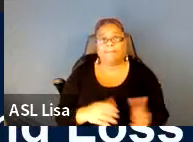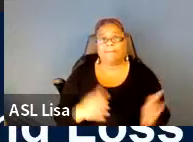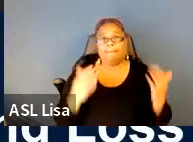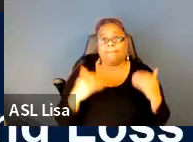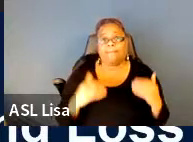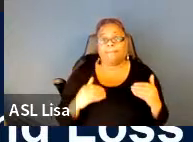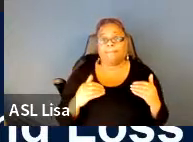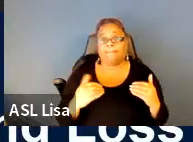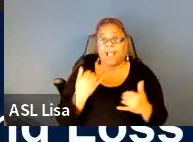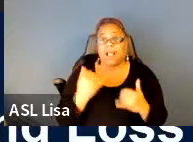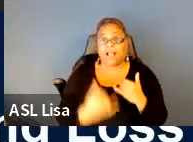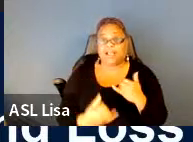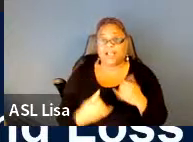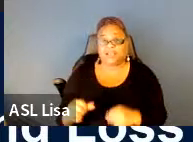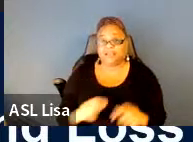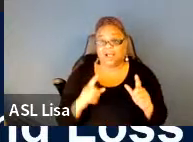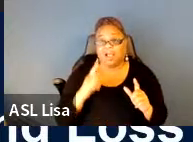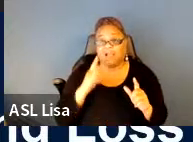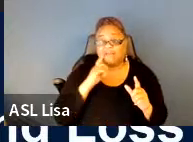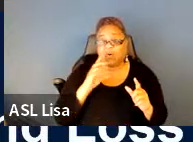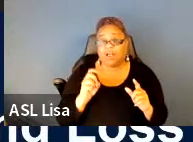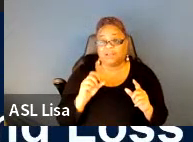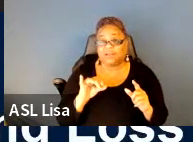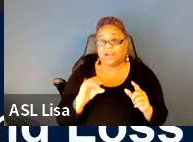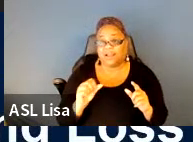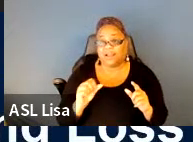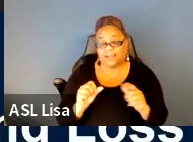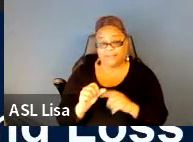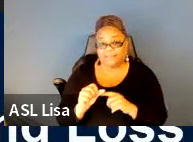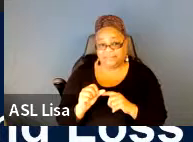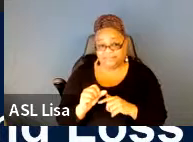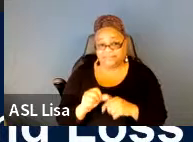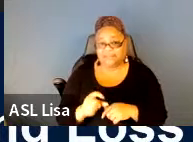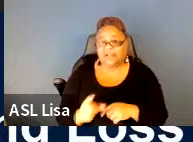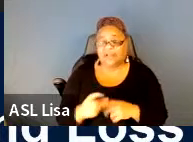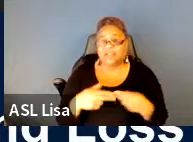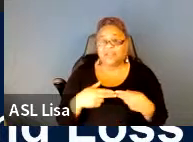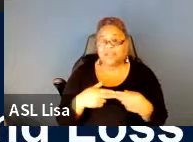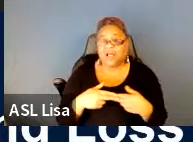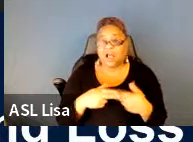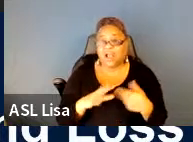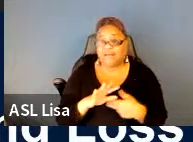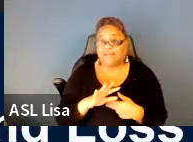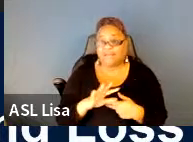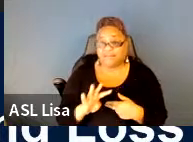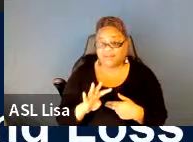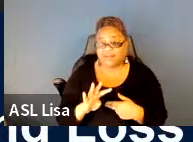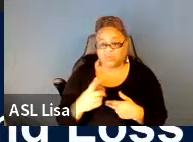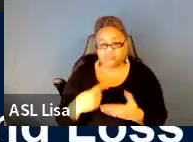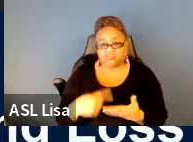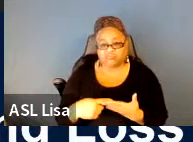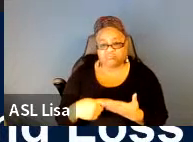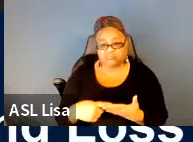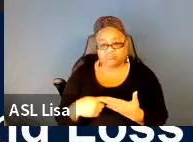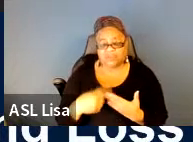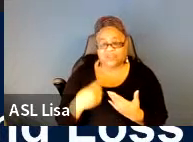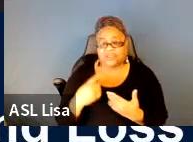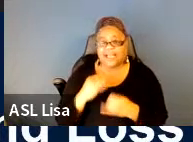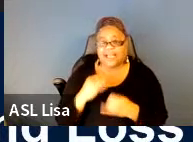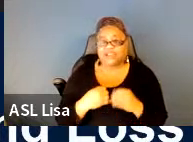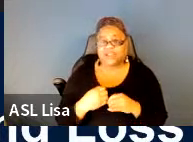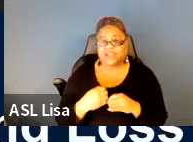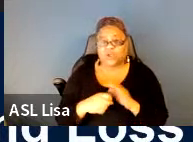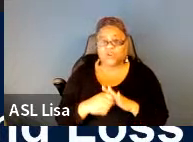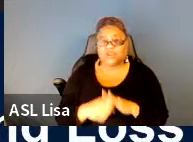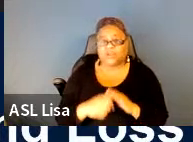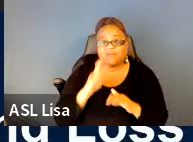Our final slide on international symbols of accessibility is slide 54, and it discusses the international symbol of